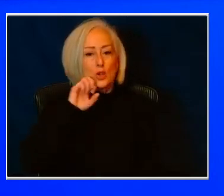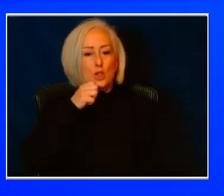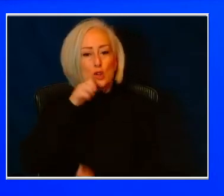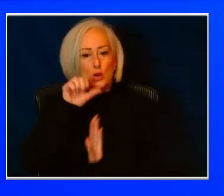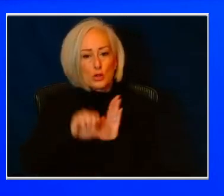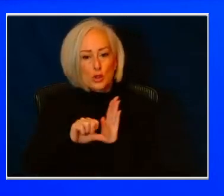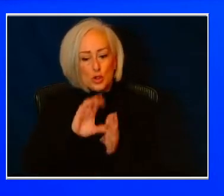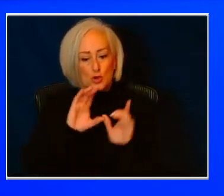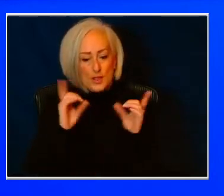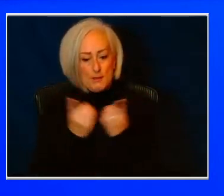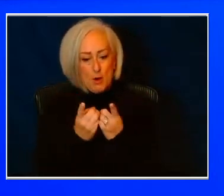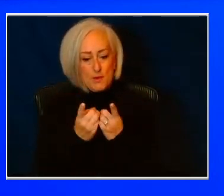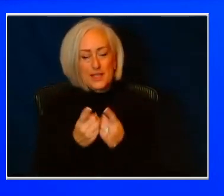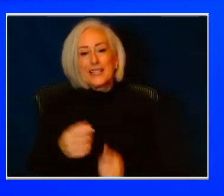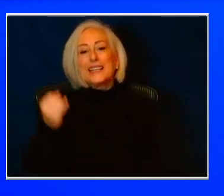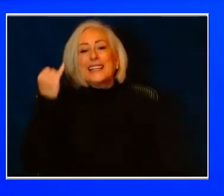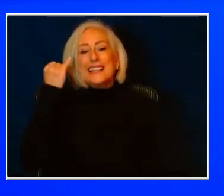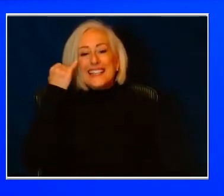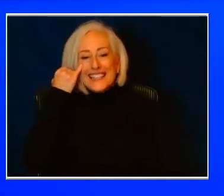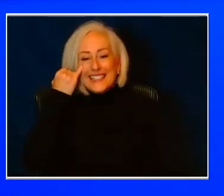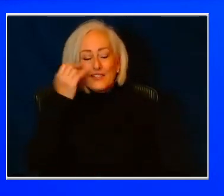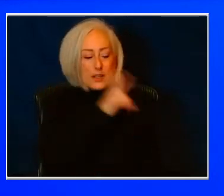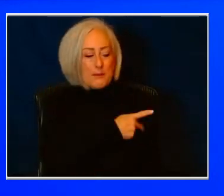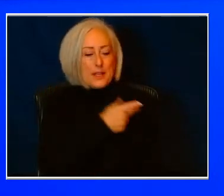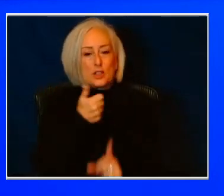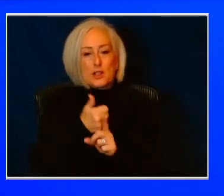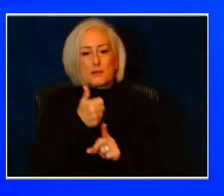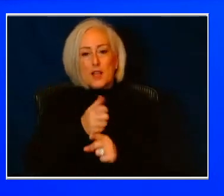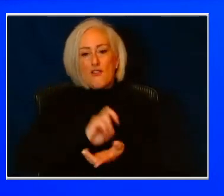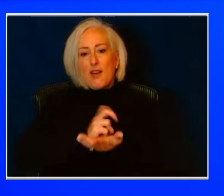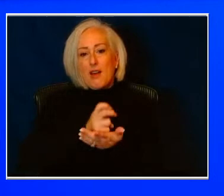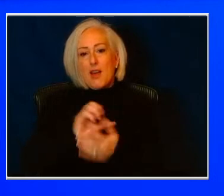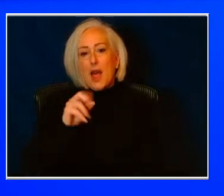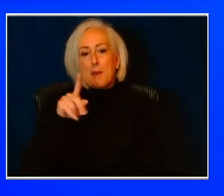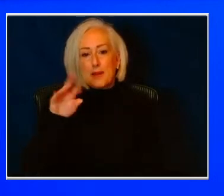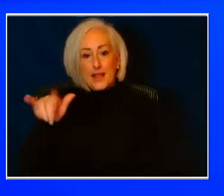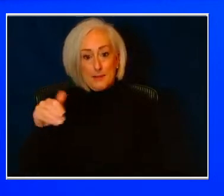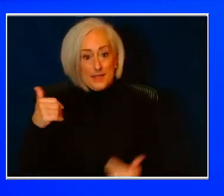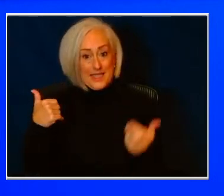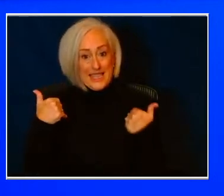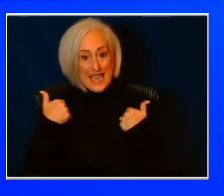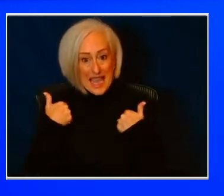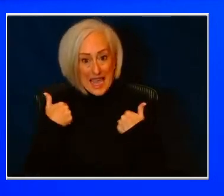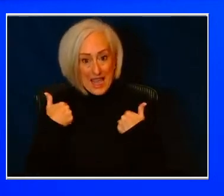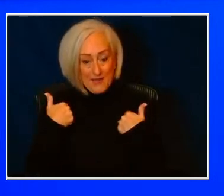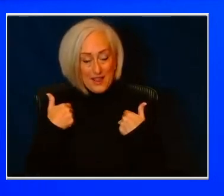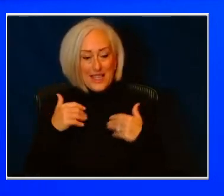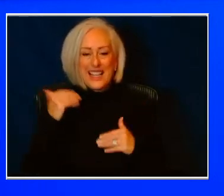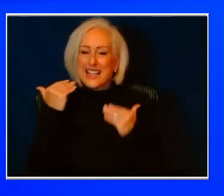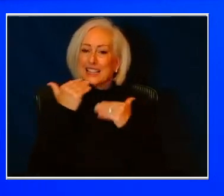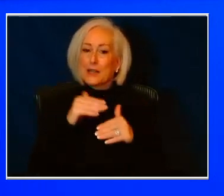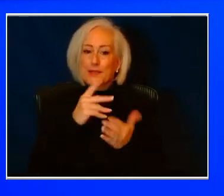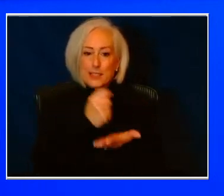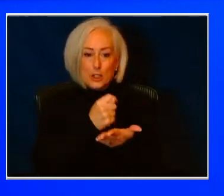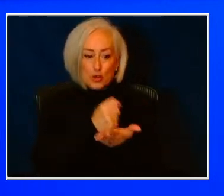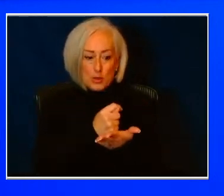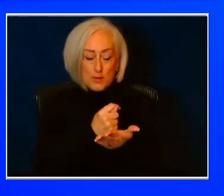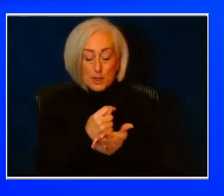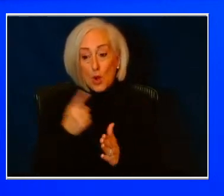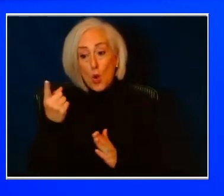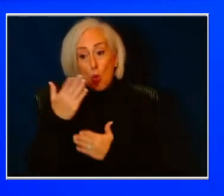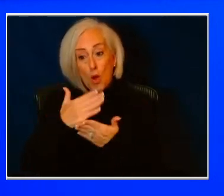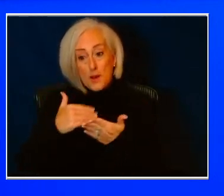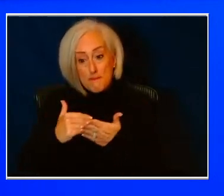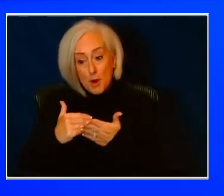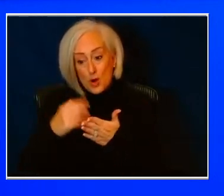patients come down with epilepsy, unfortunately, there are very few treatment, and one of the treatment is actually removal of part of the brain. That the same part of the